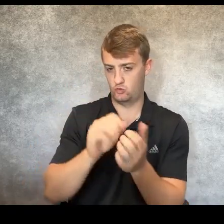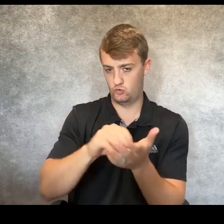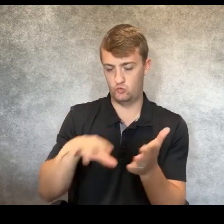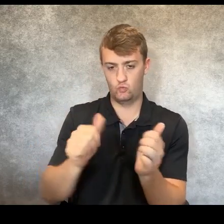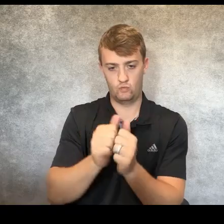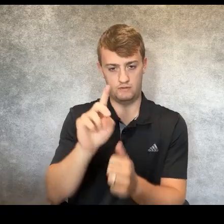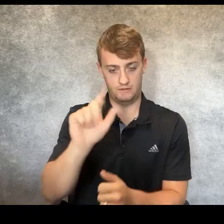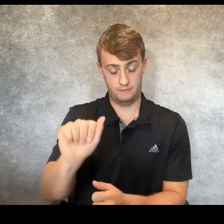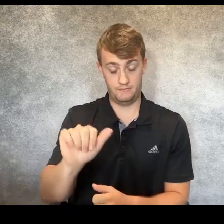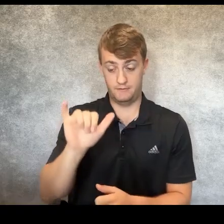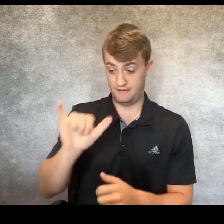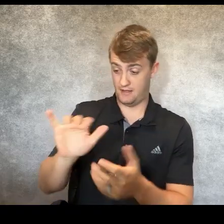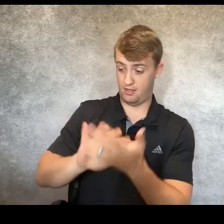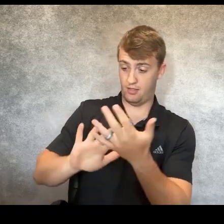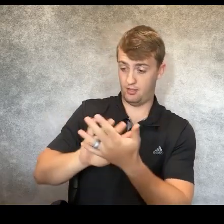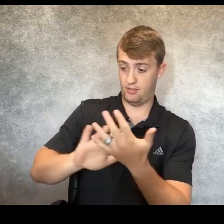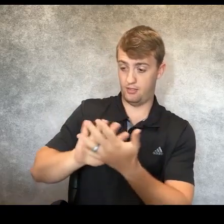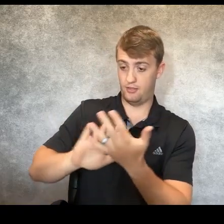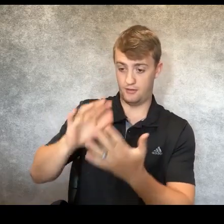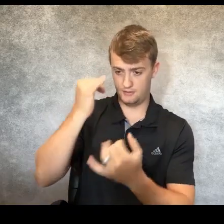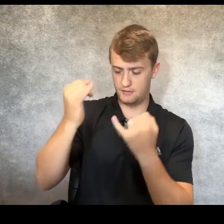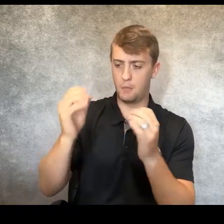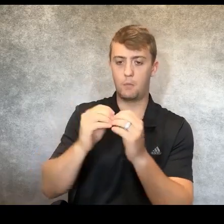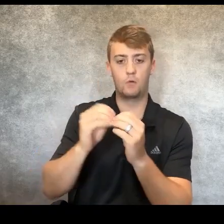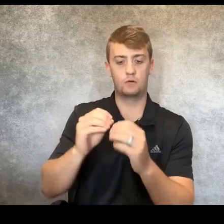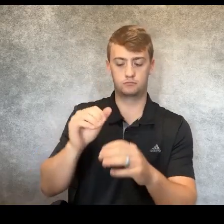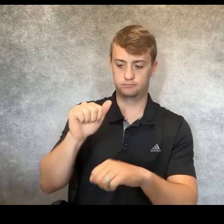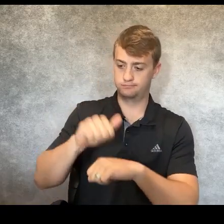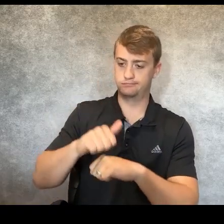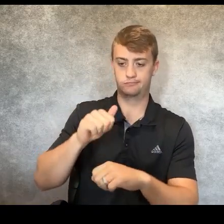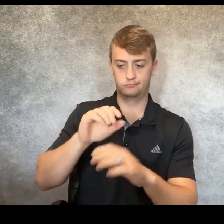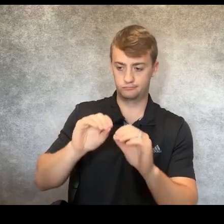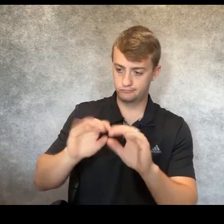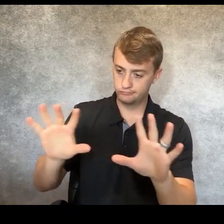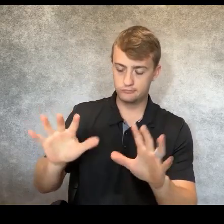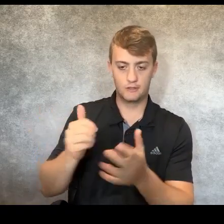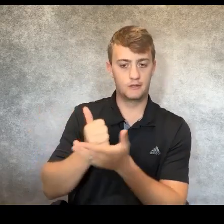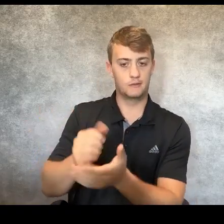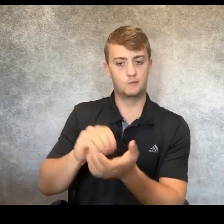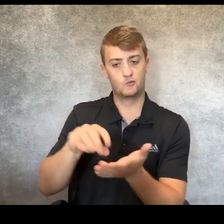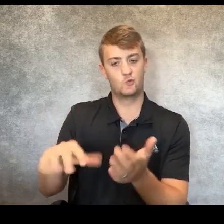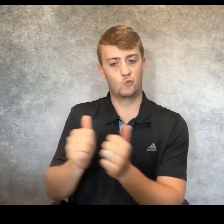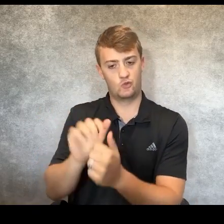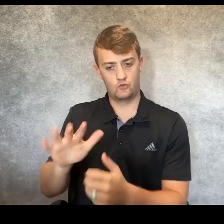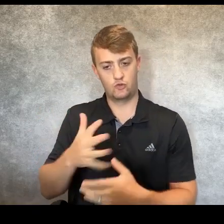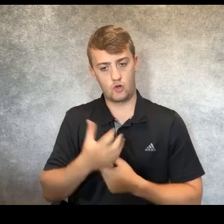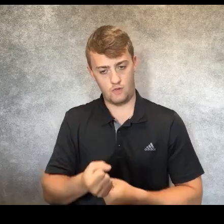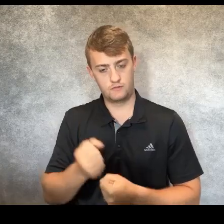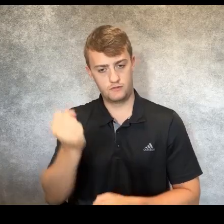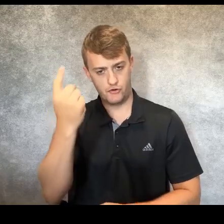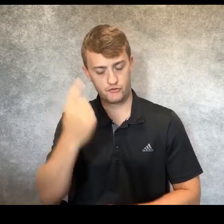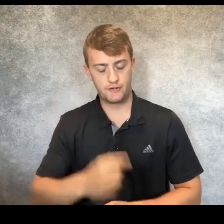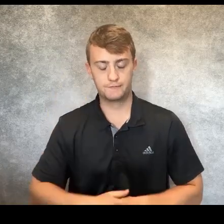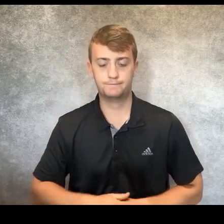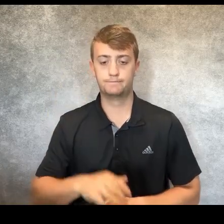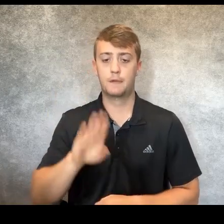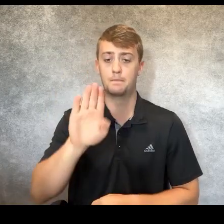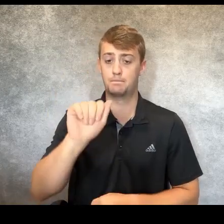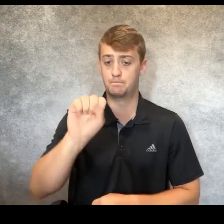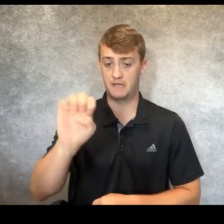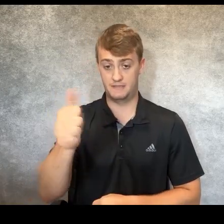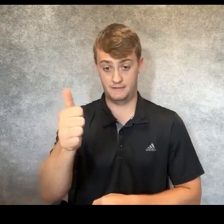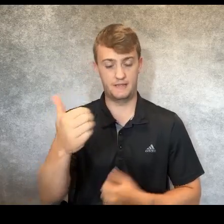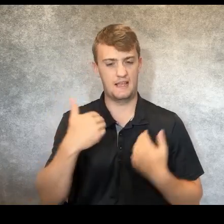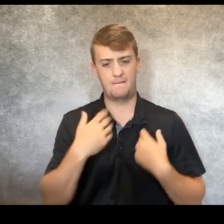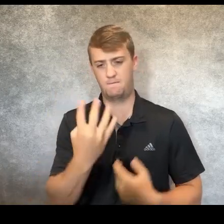tools make abstract ideas more concrete, helping students build confidence and understanding. Base 10 blocks come